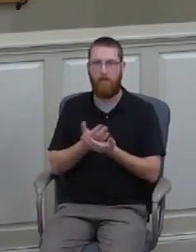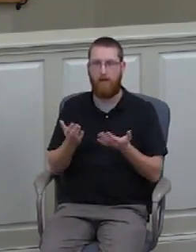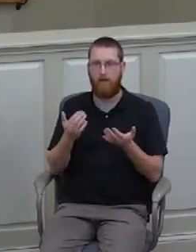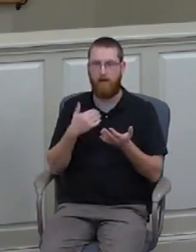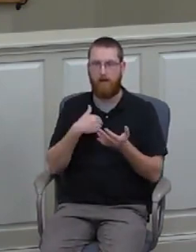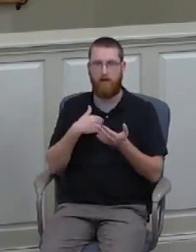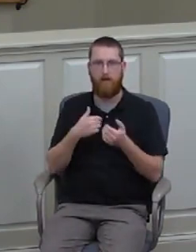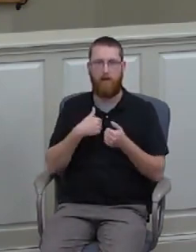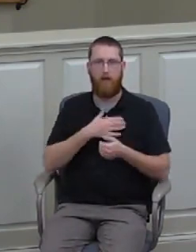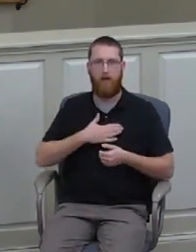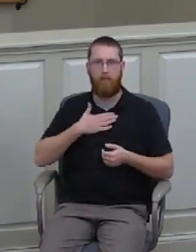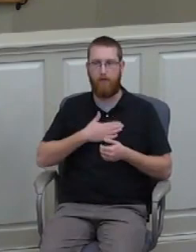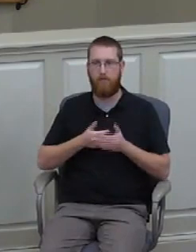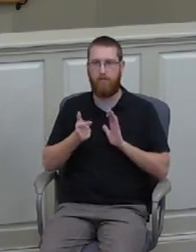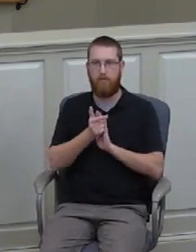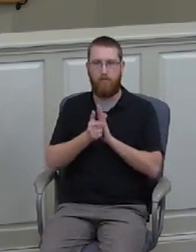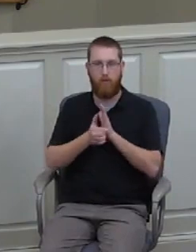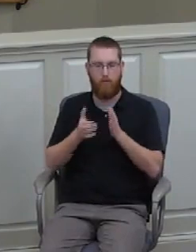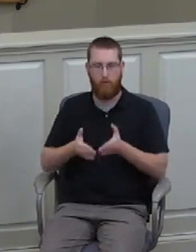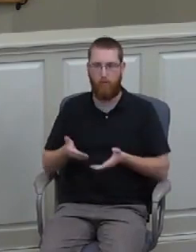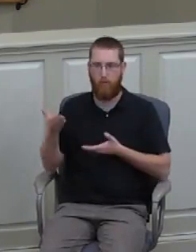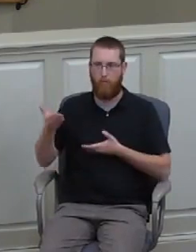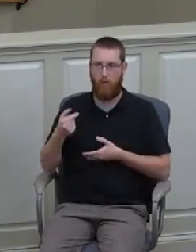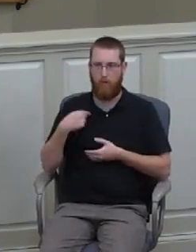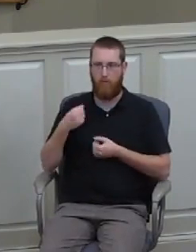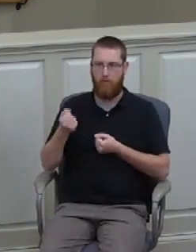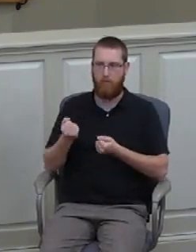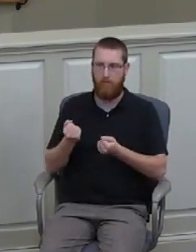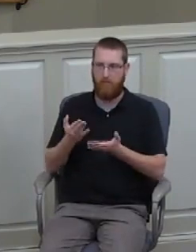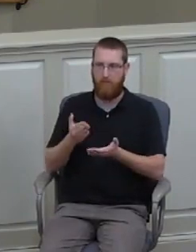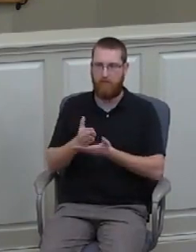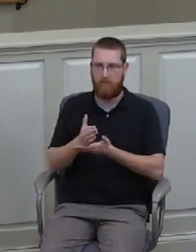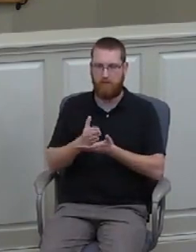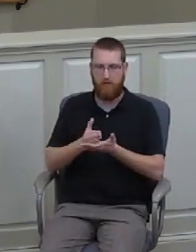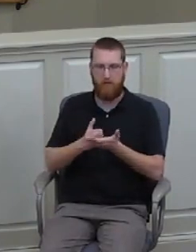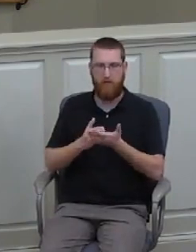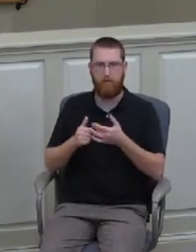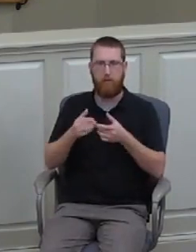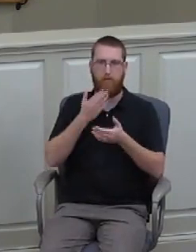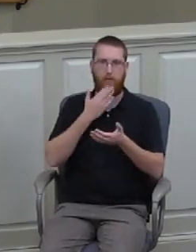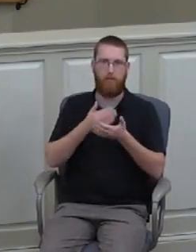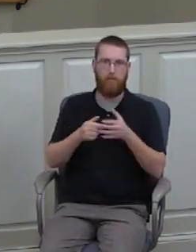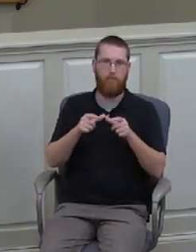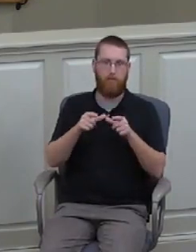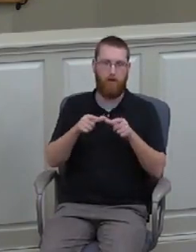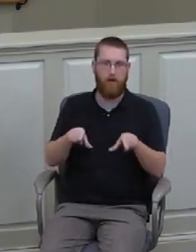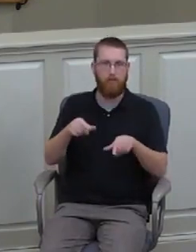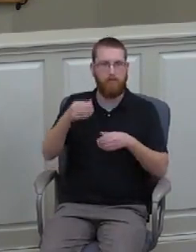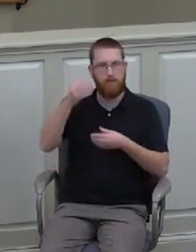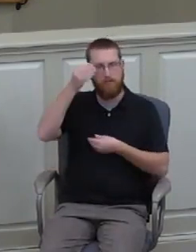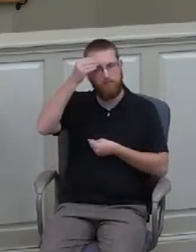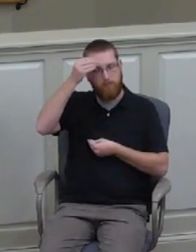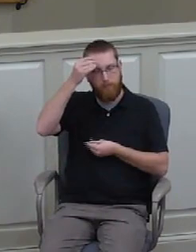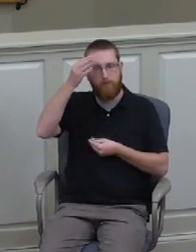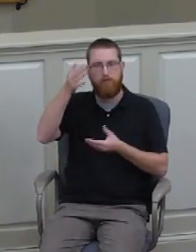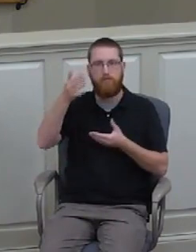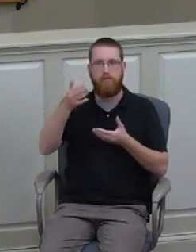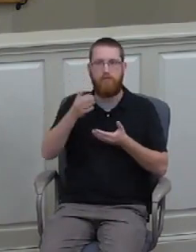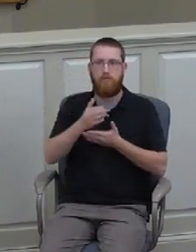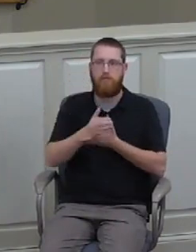City Attorney welcoming me to provide some language, some information,